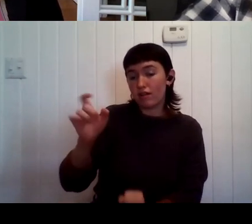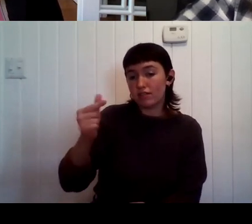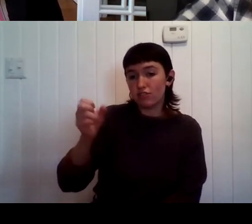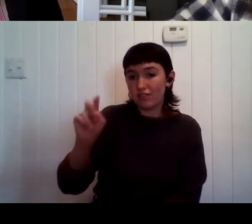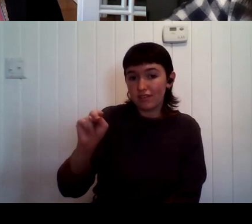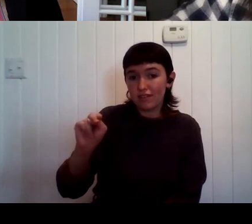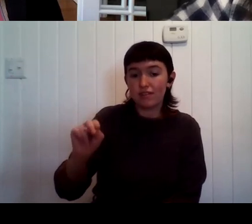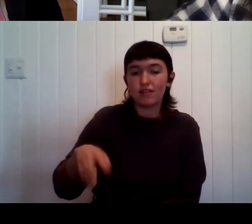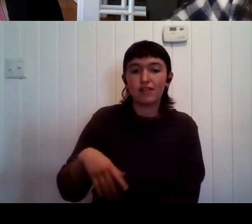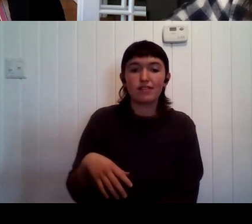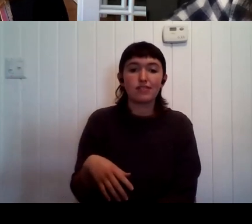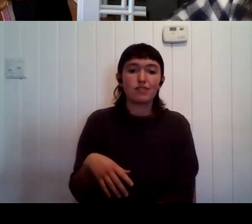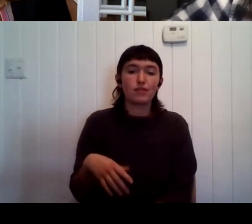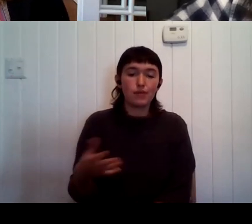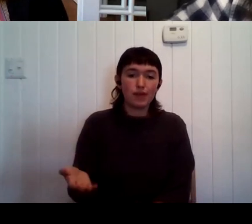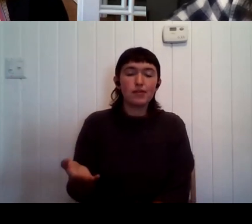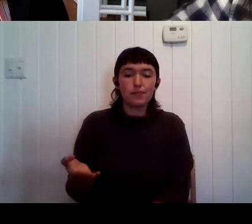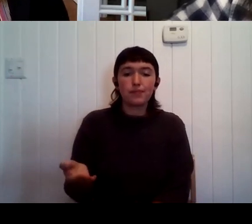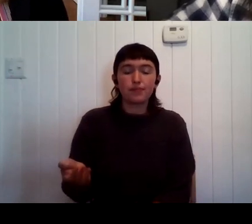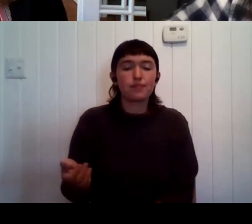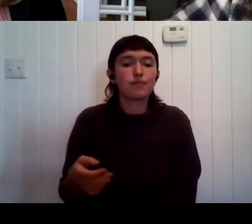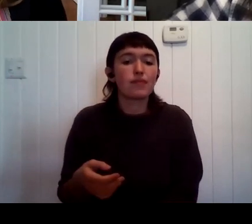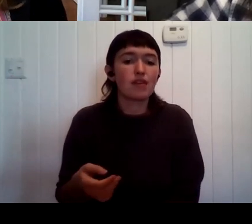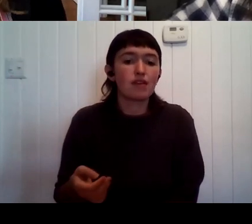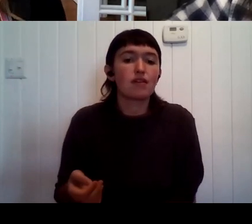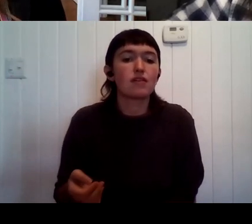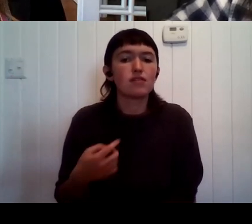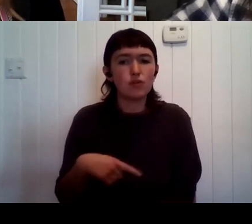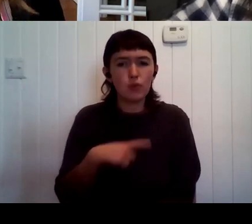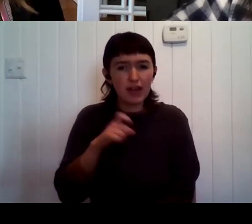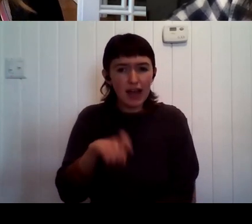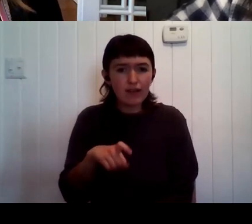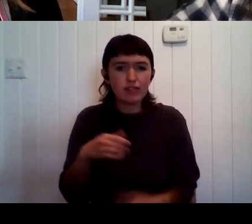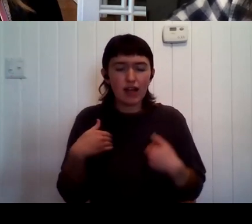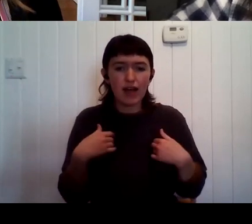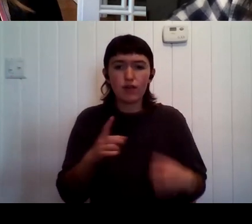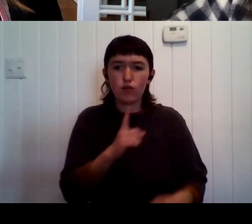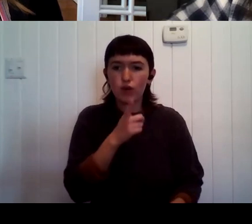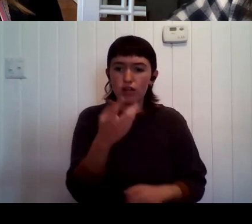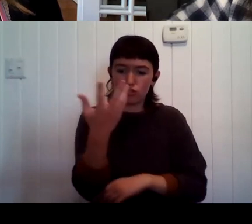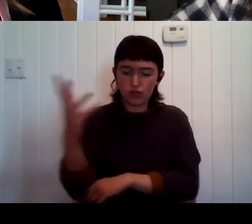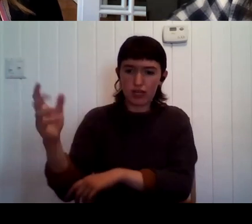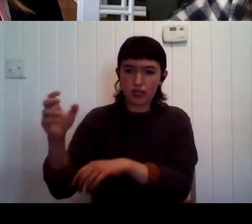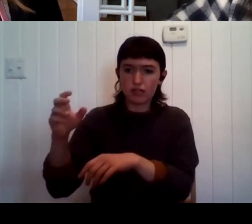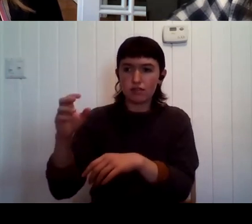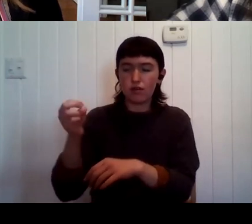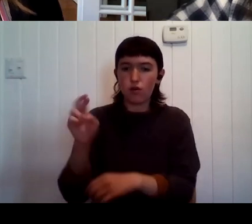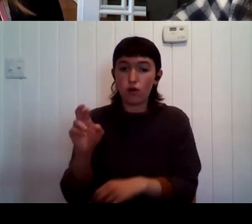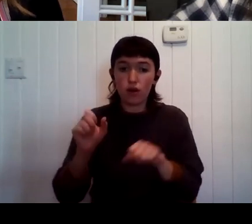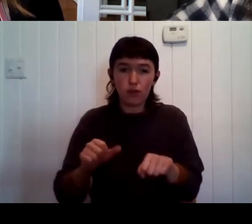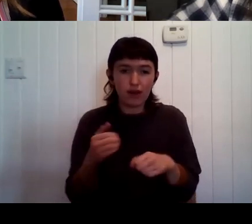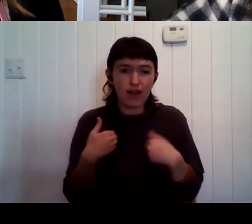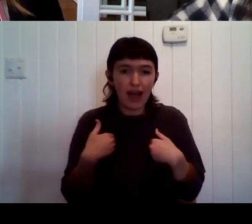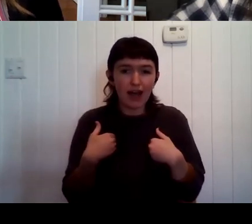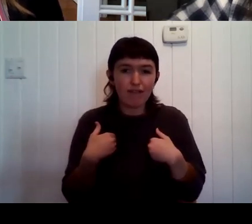automobile, for instance? Like, do we have to have real trees out there, or can we have these like